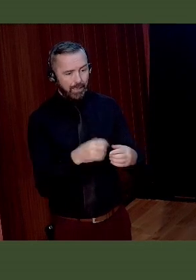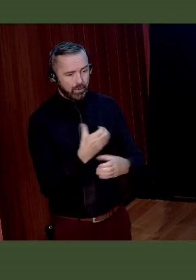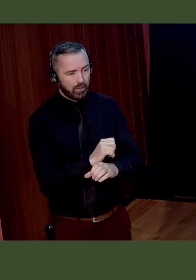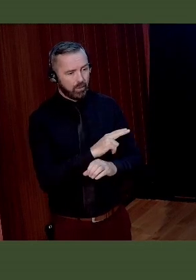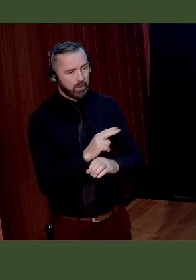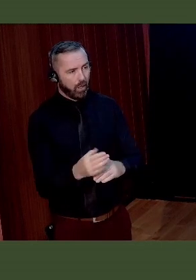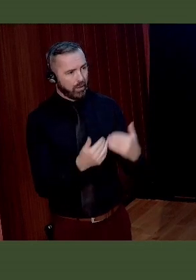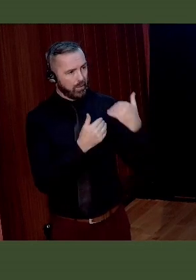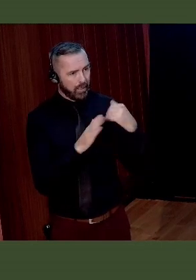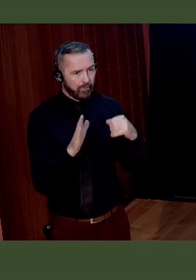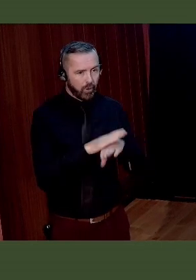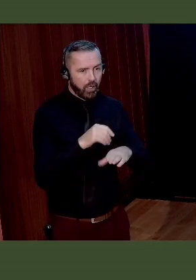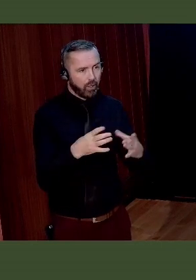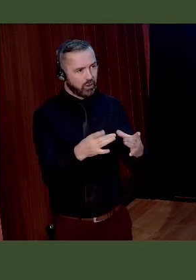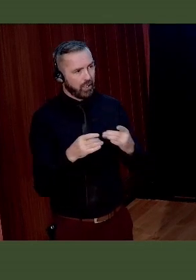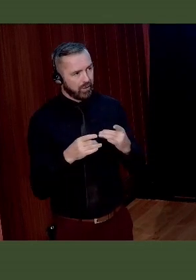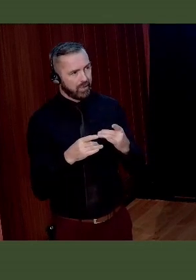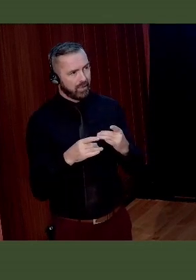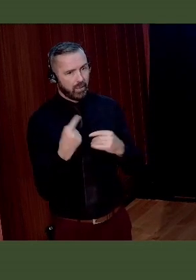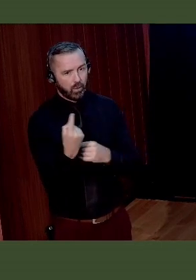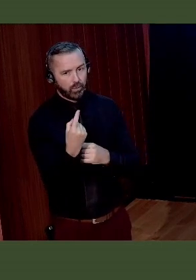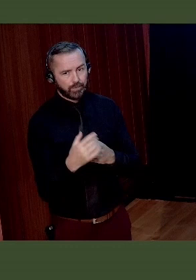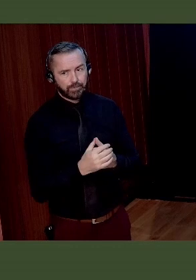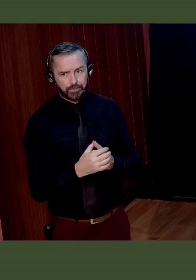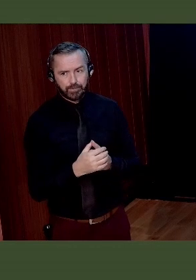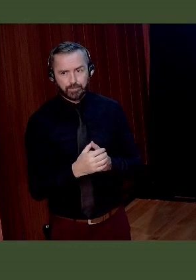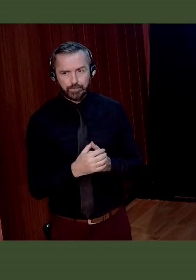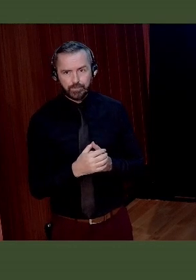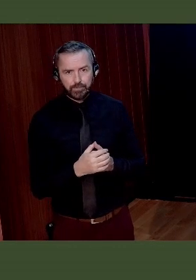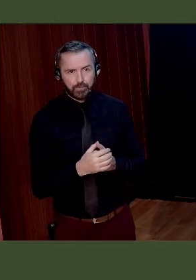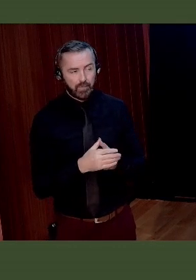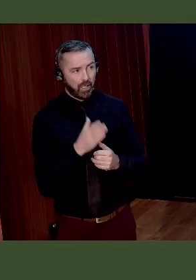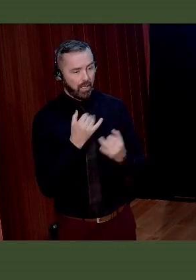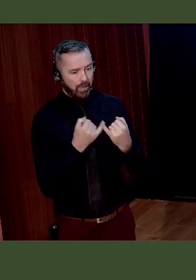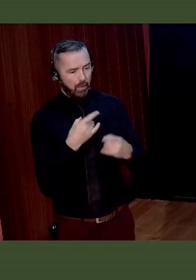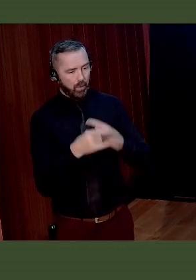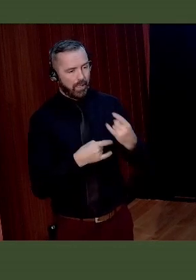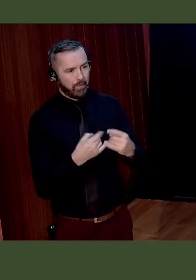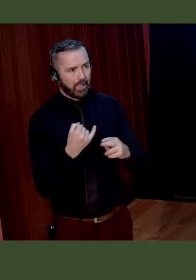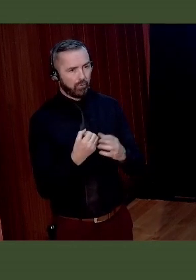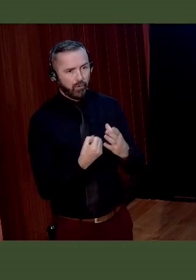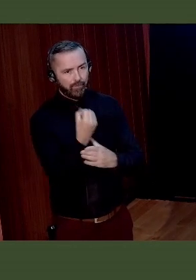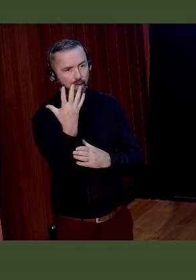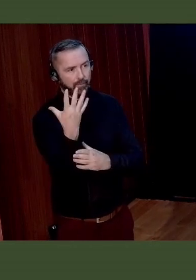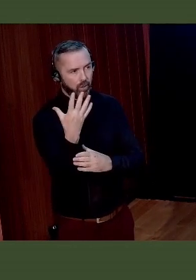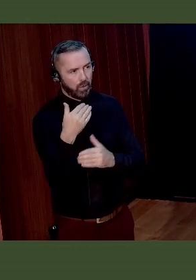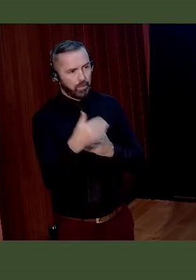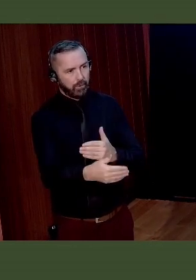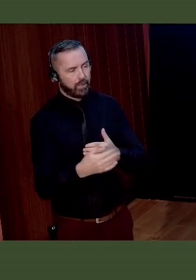depend entirely on charity or philanthropy alone, as had happened during the revival period.